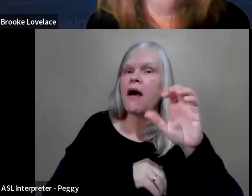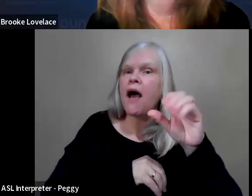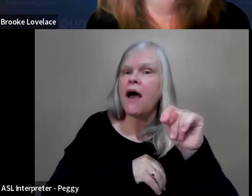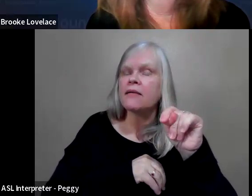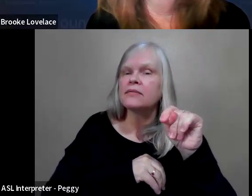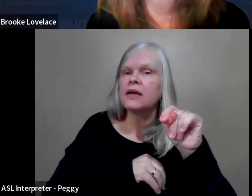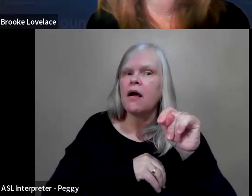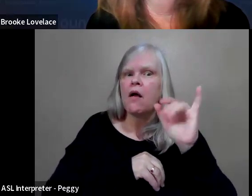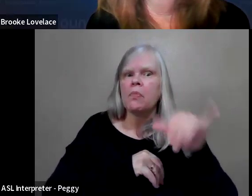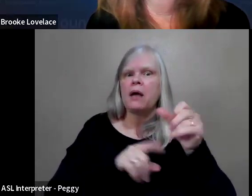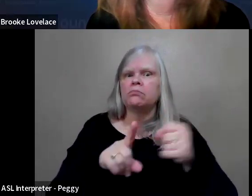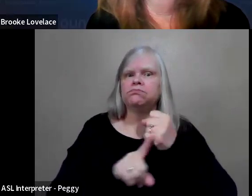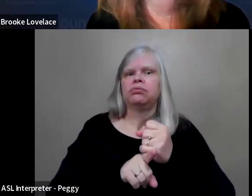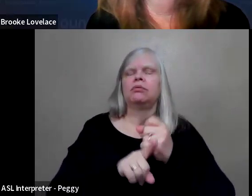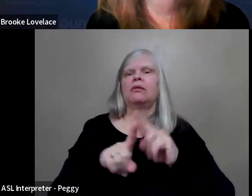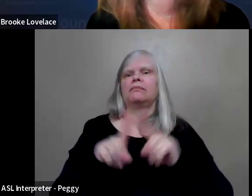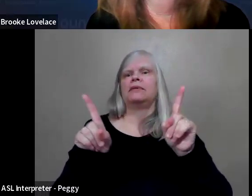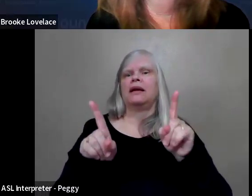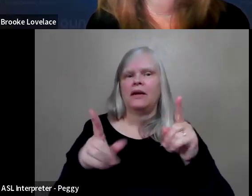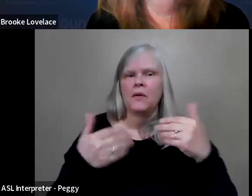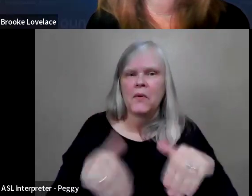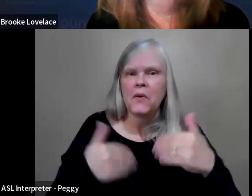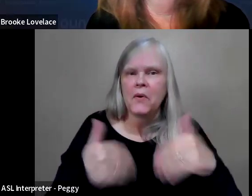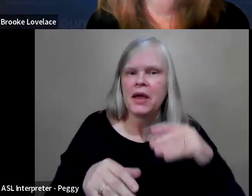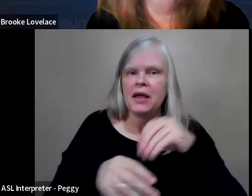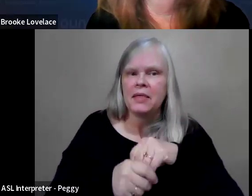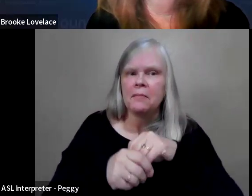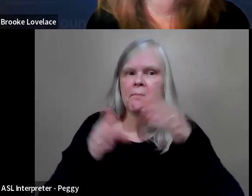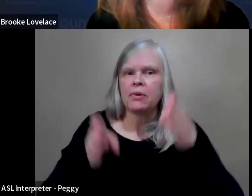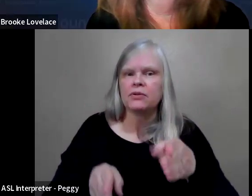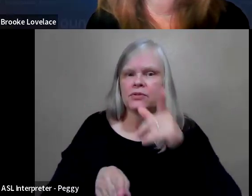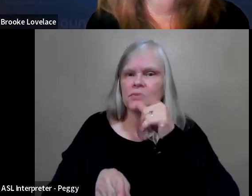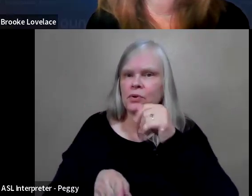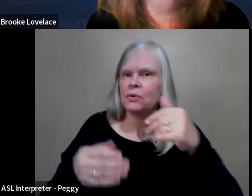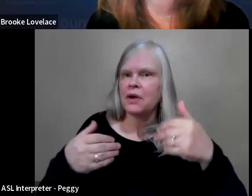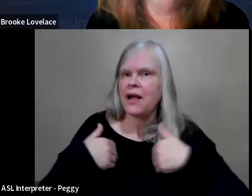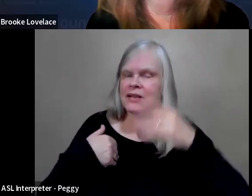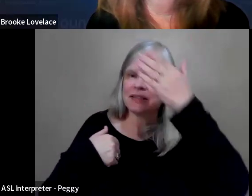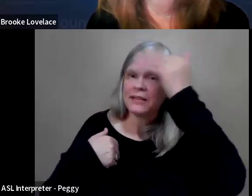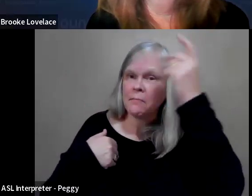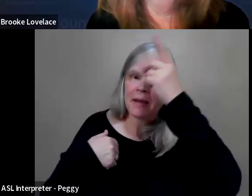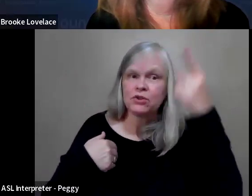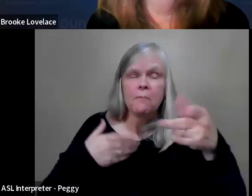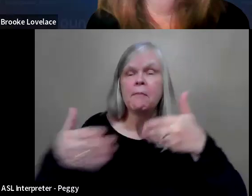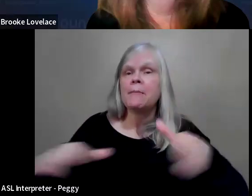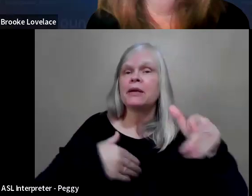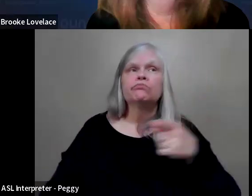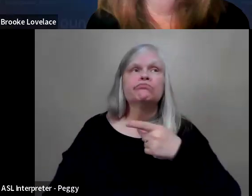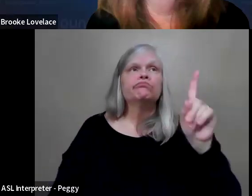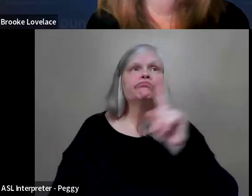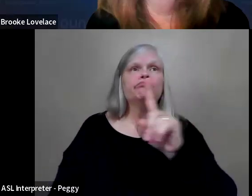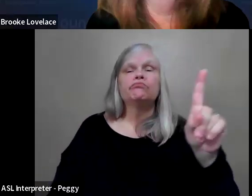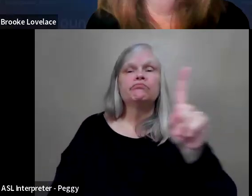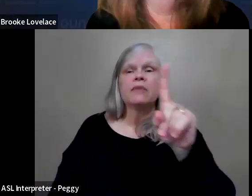big difference that could have made in that the person with dementia's life. Maybe he was wandering off and just needed a